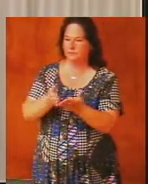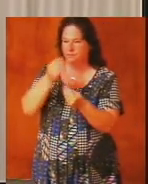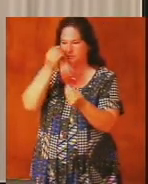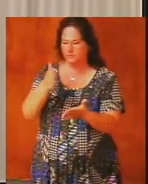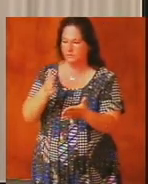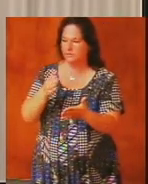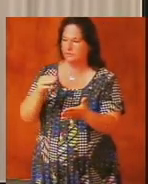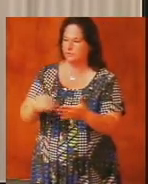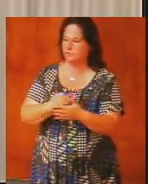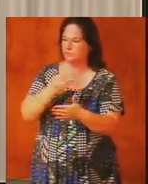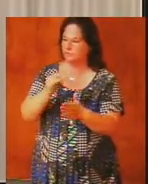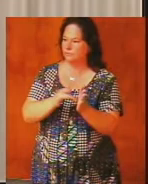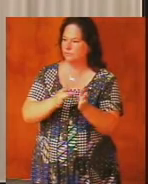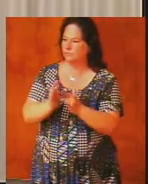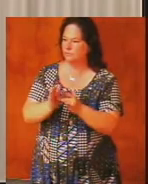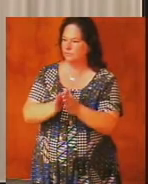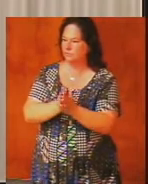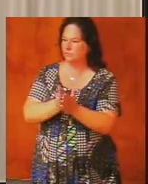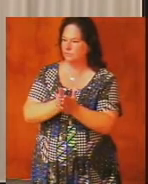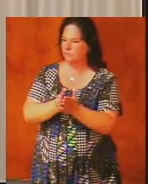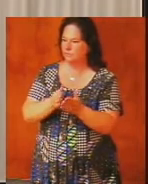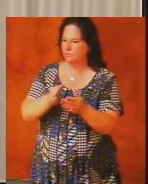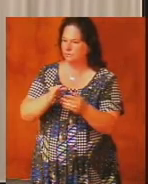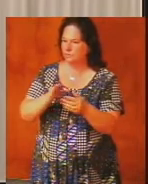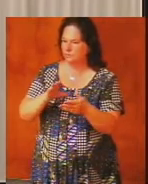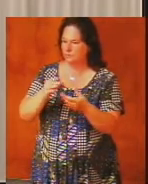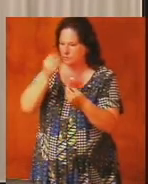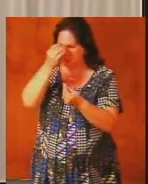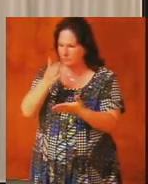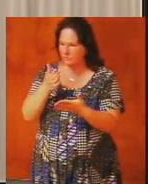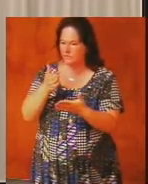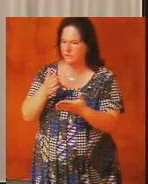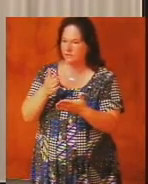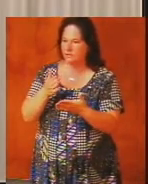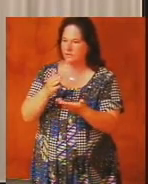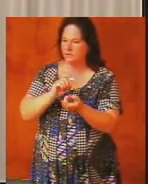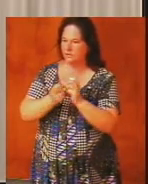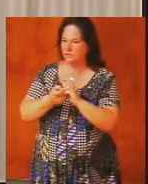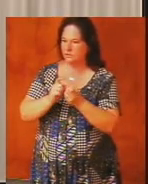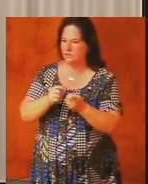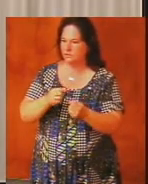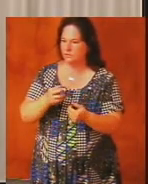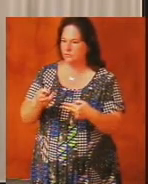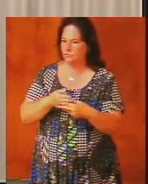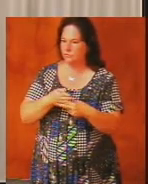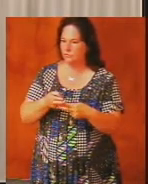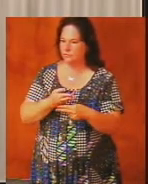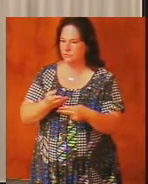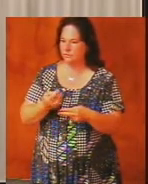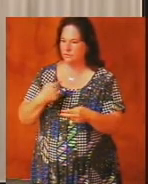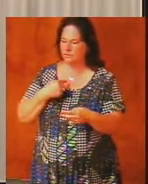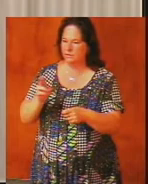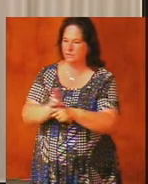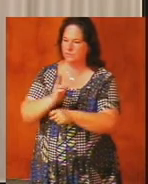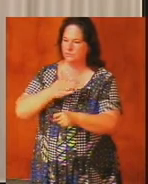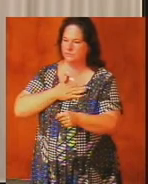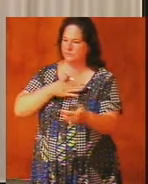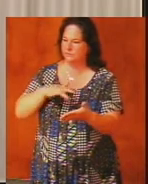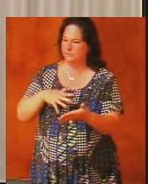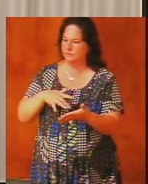Commentary Revised. Those are brief commentaries that I use in my study. And then there